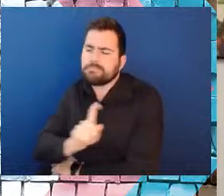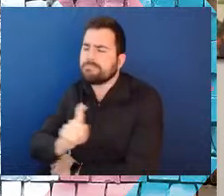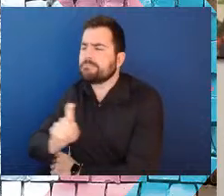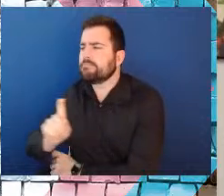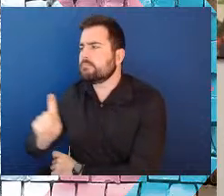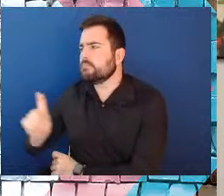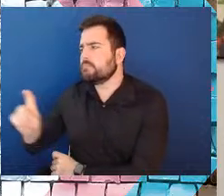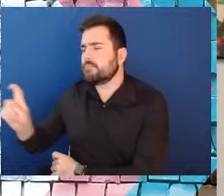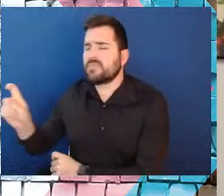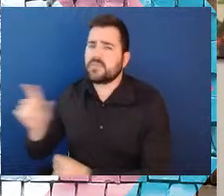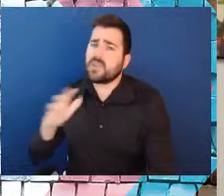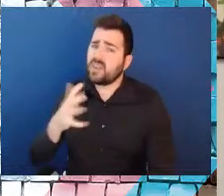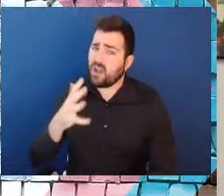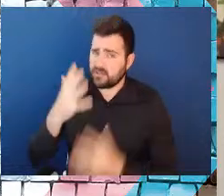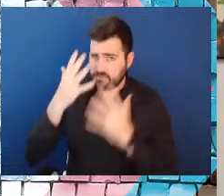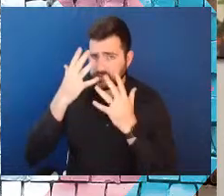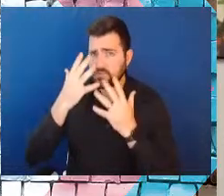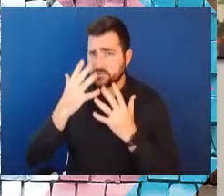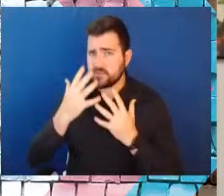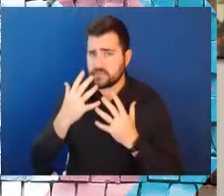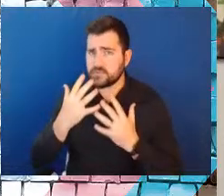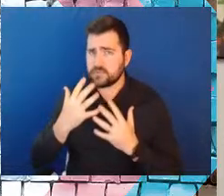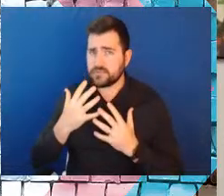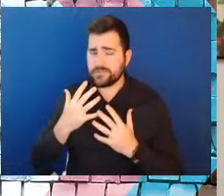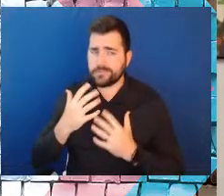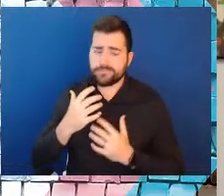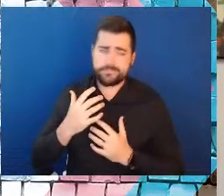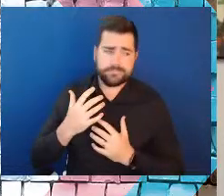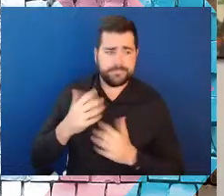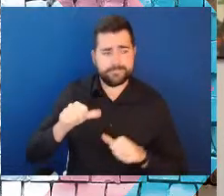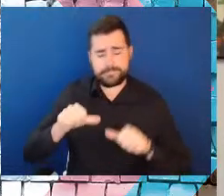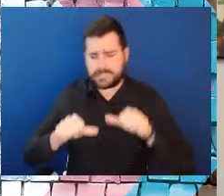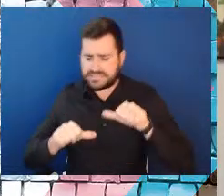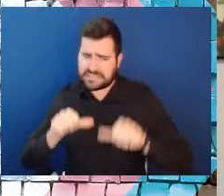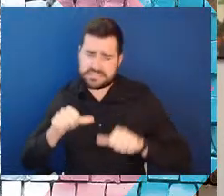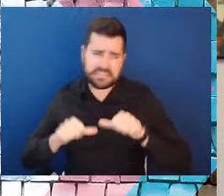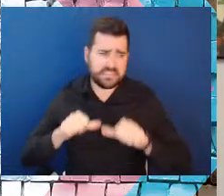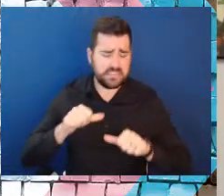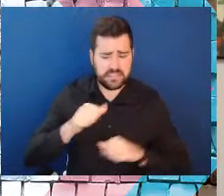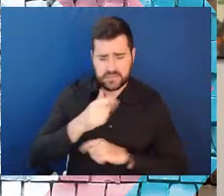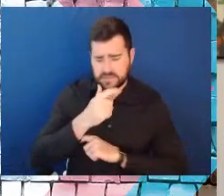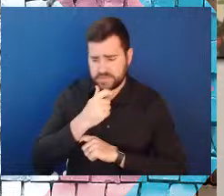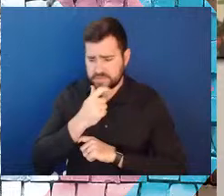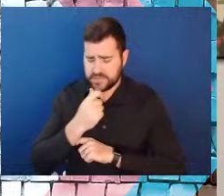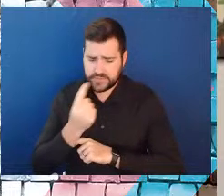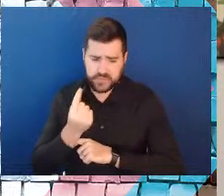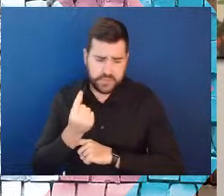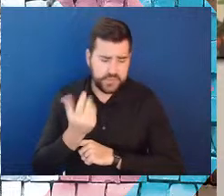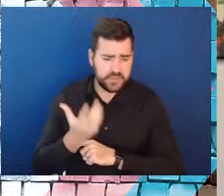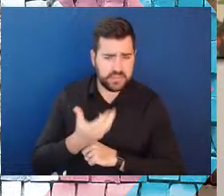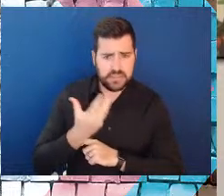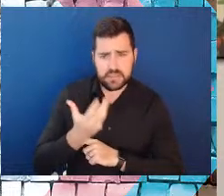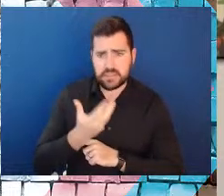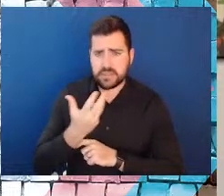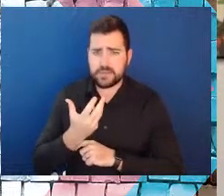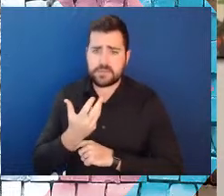Kind of sad and not so sure it knew how to help.